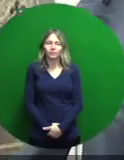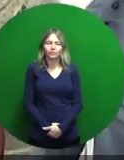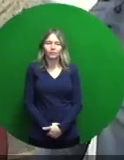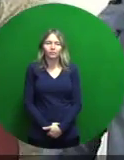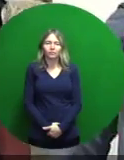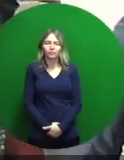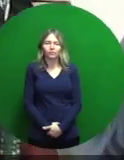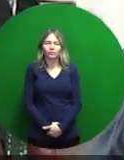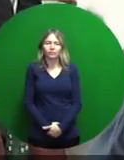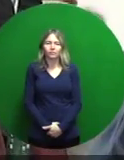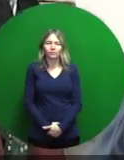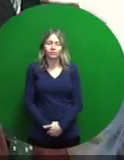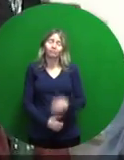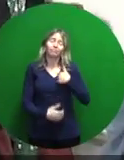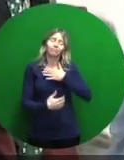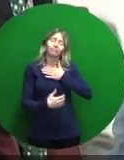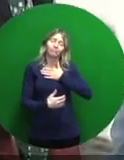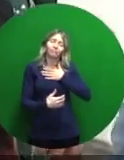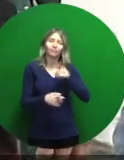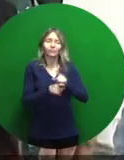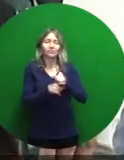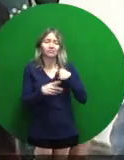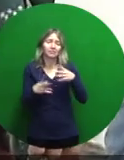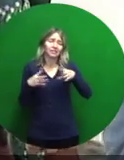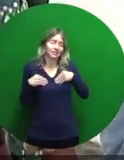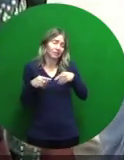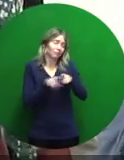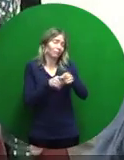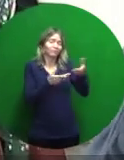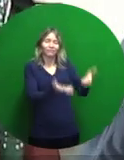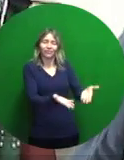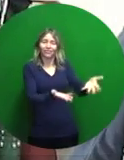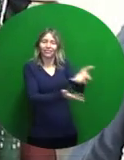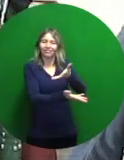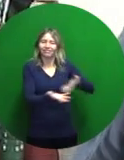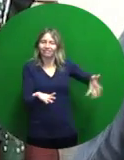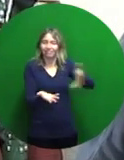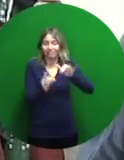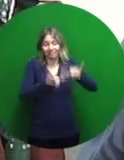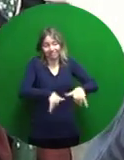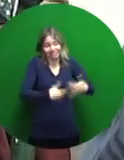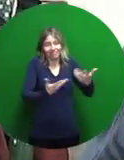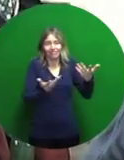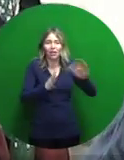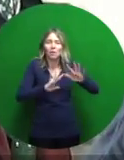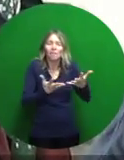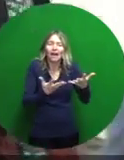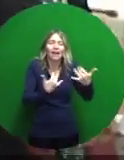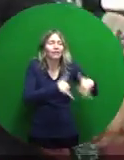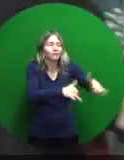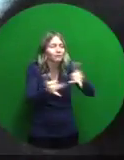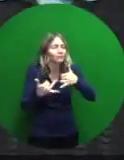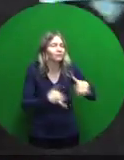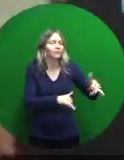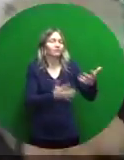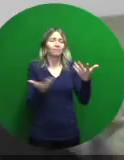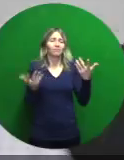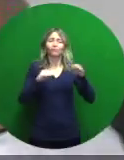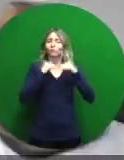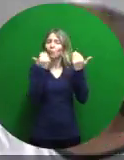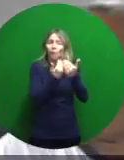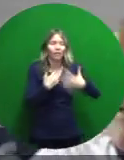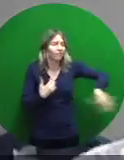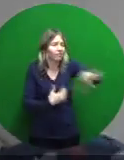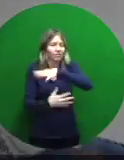I appreciate, I accept the fact that they are like this. Right. But everybody is using